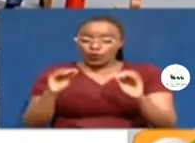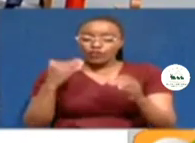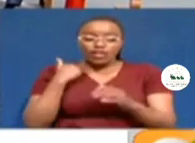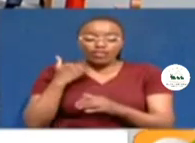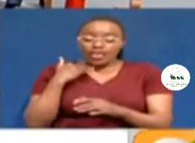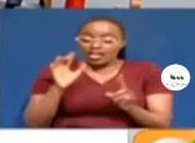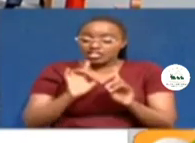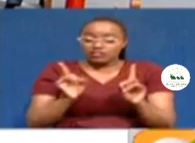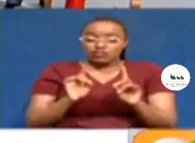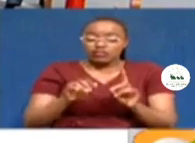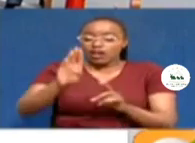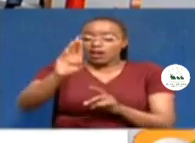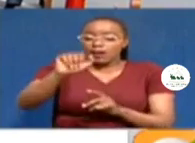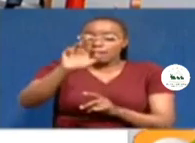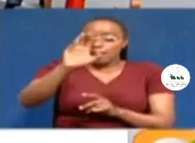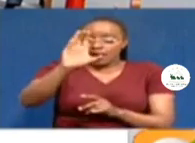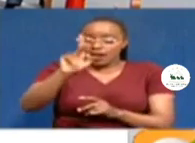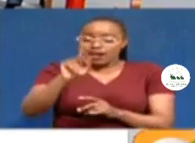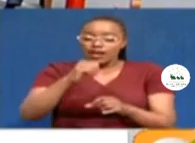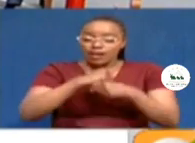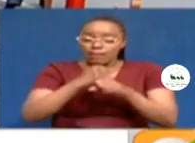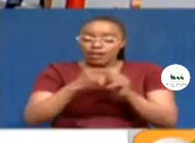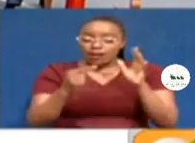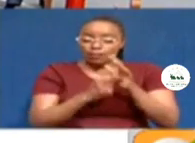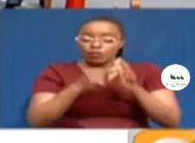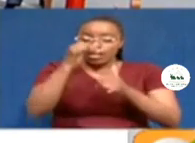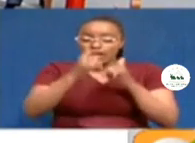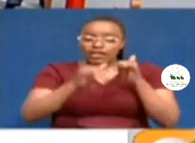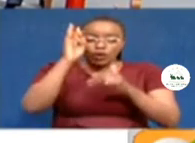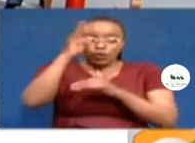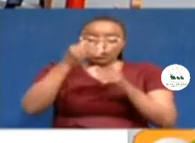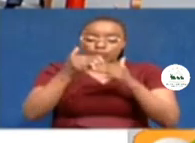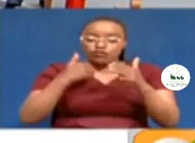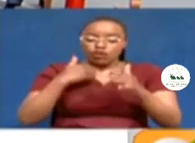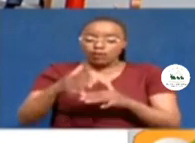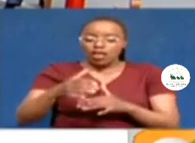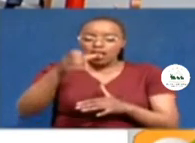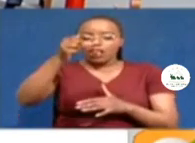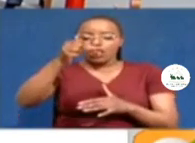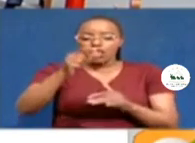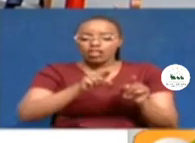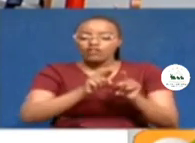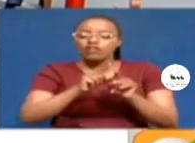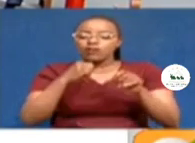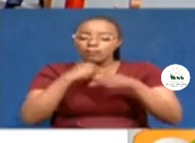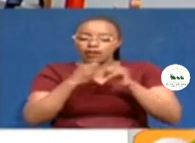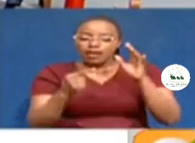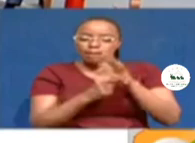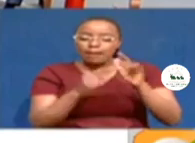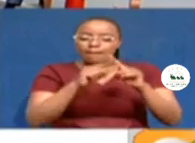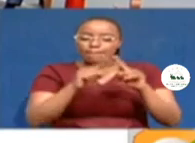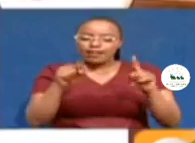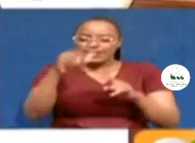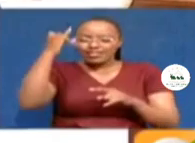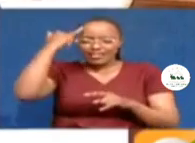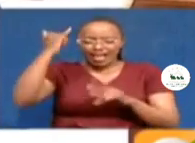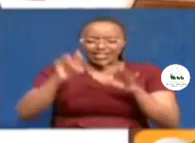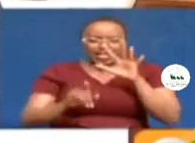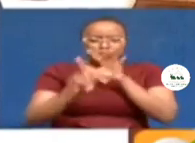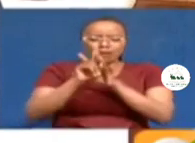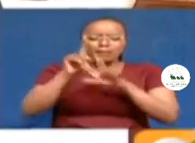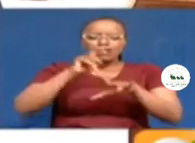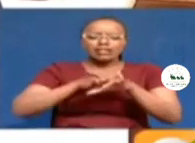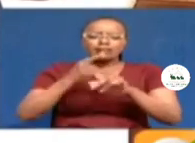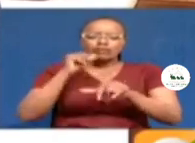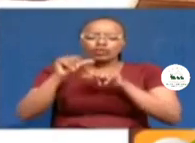Among thieves. Barak is making a point there, which he'll conclude before I interrupt him. He was making a point, but this thought came when he